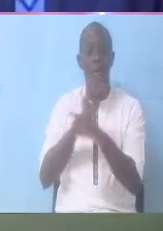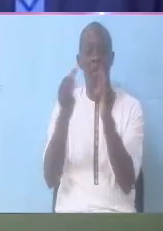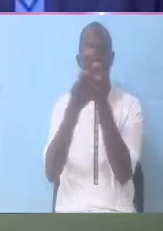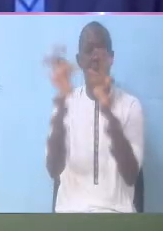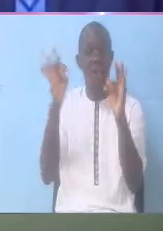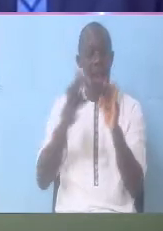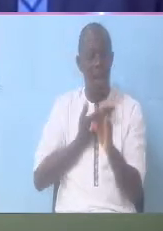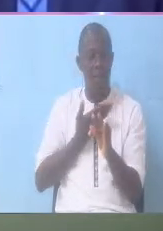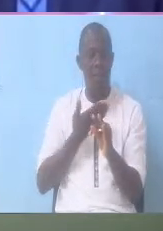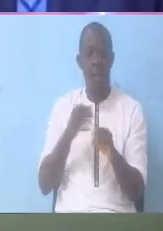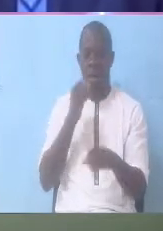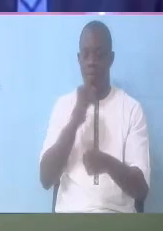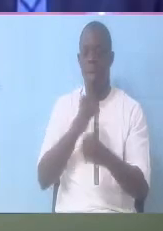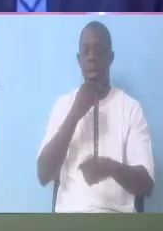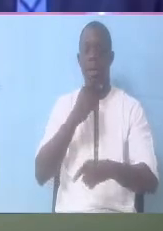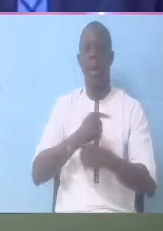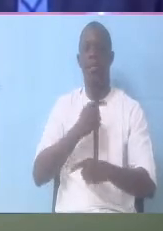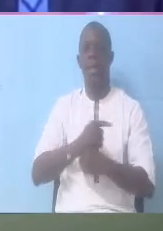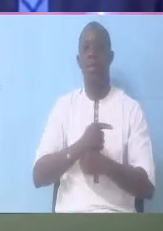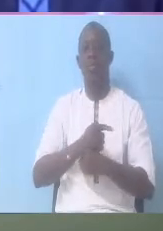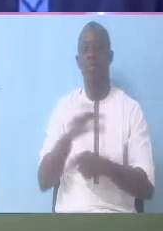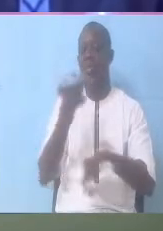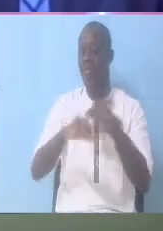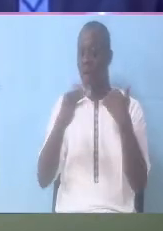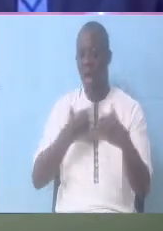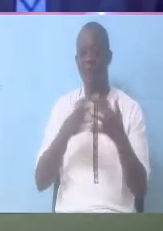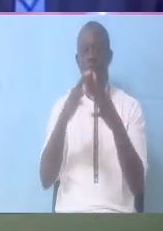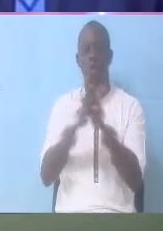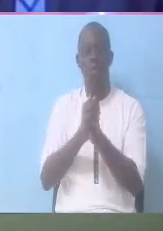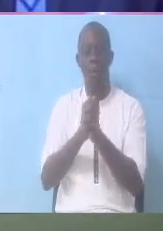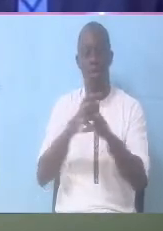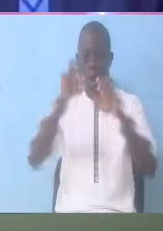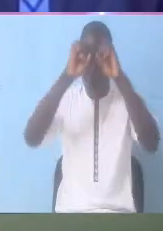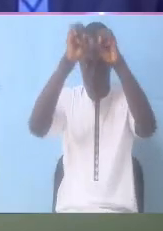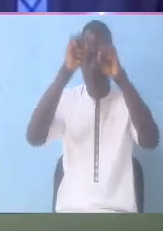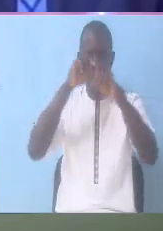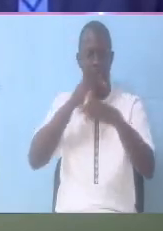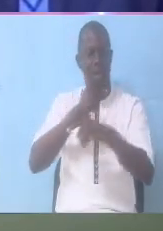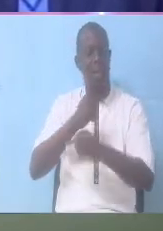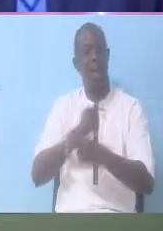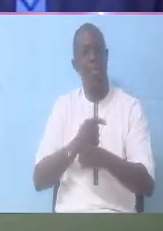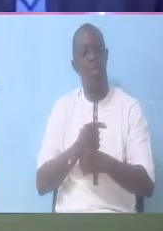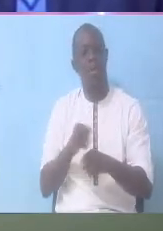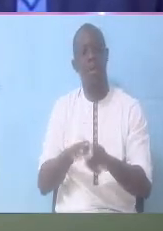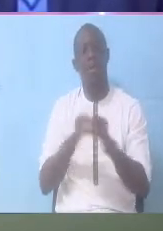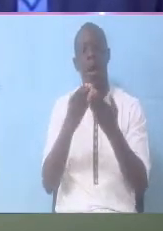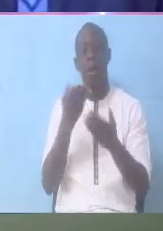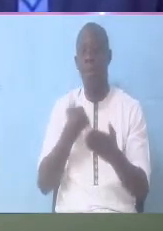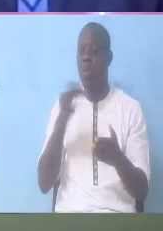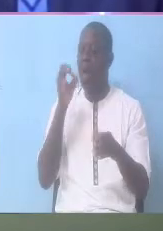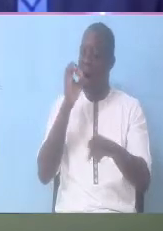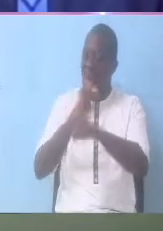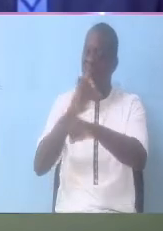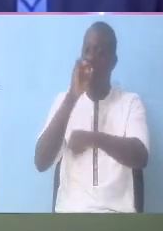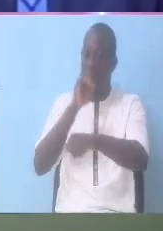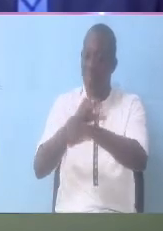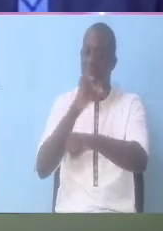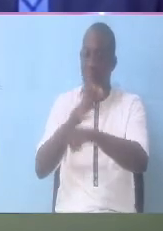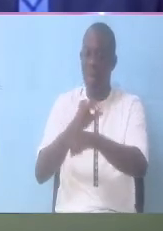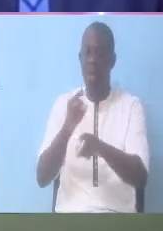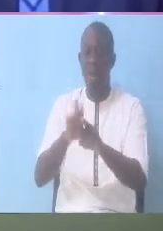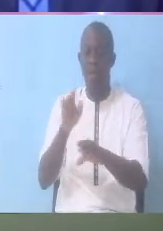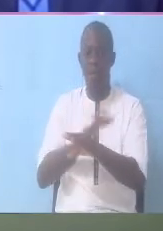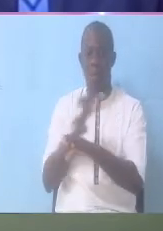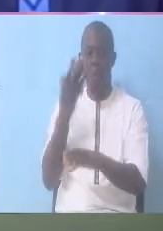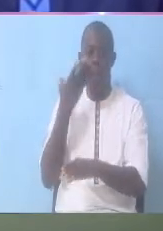Yes, he was giving that advice in a million years. At the same time, Fatma Tambajan, when he came out, I spoke to some people. I said, this is the end of Jami,